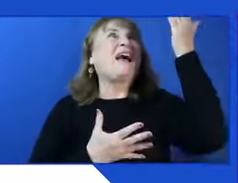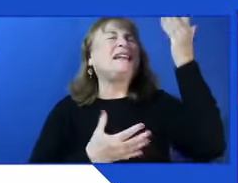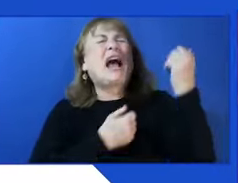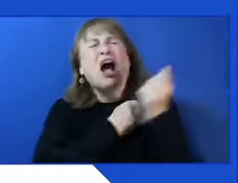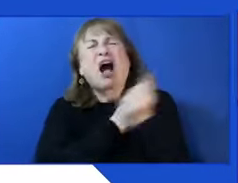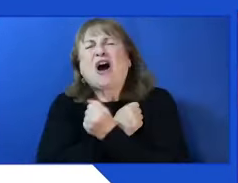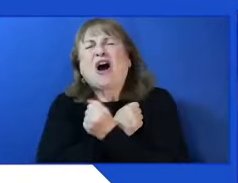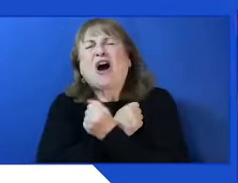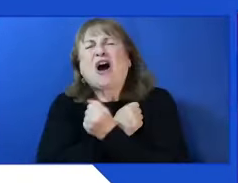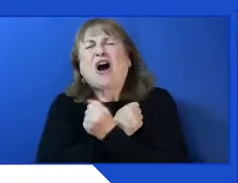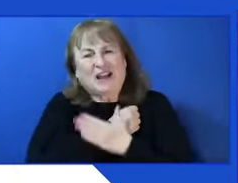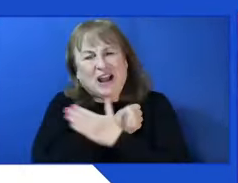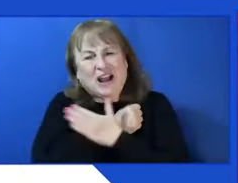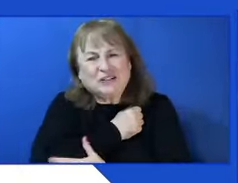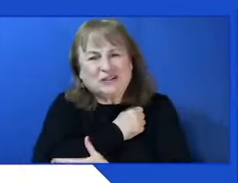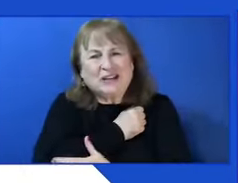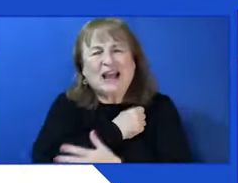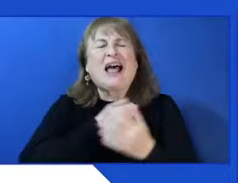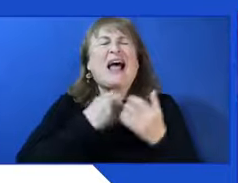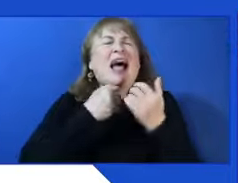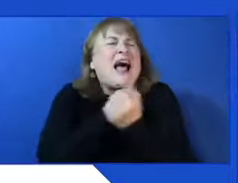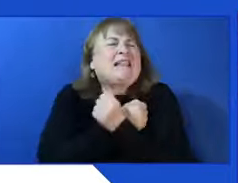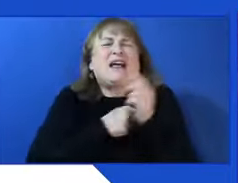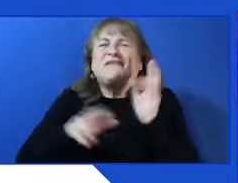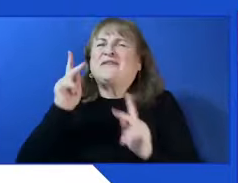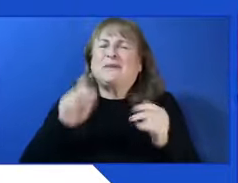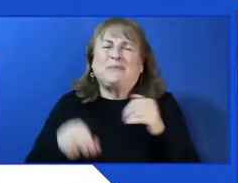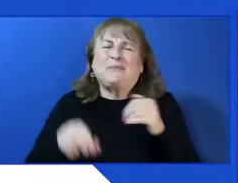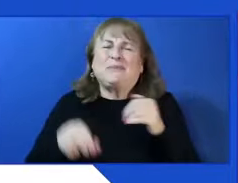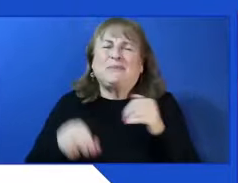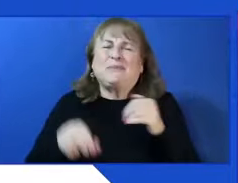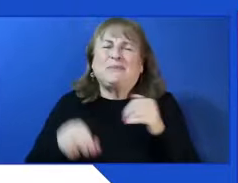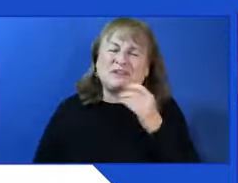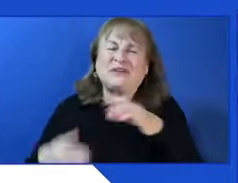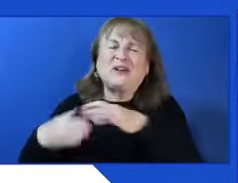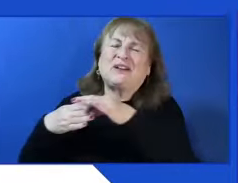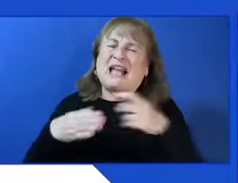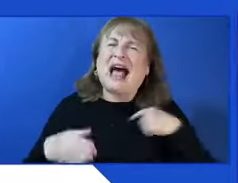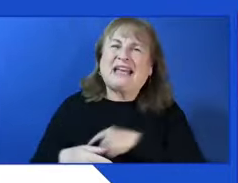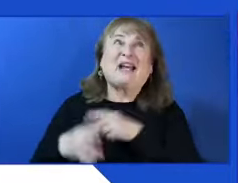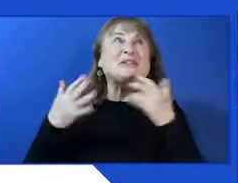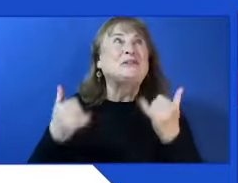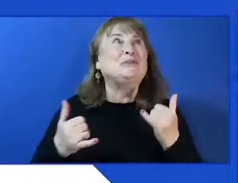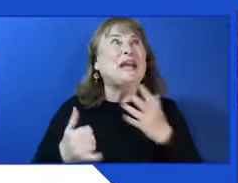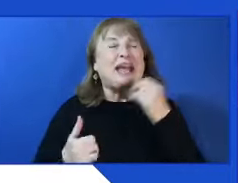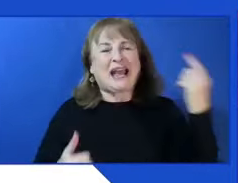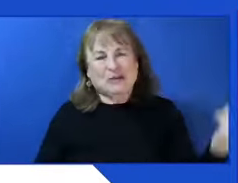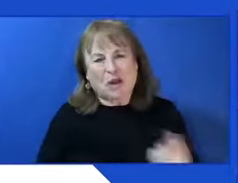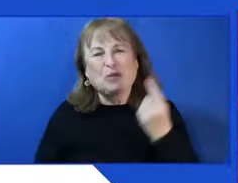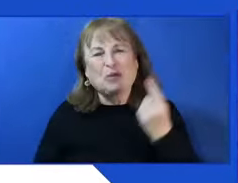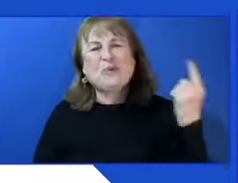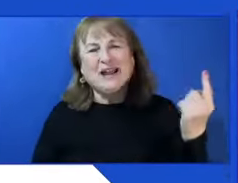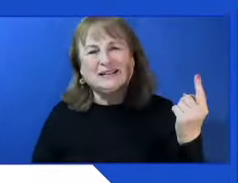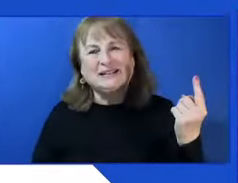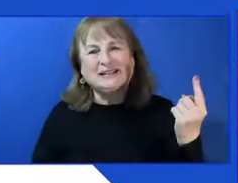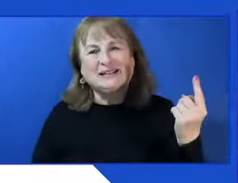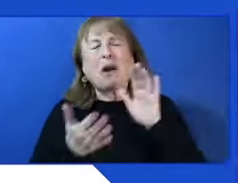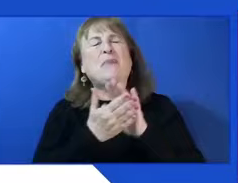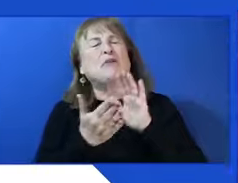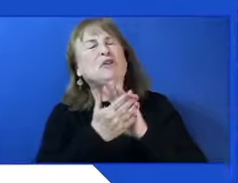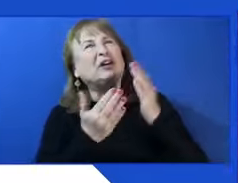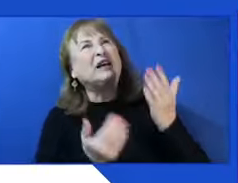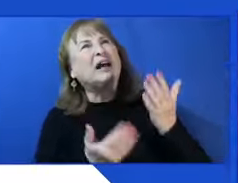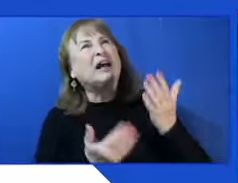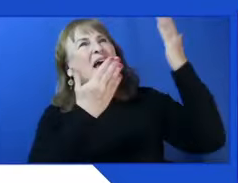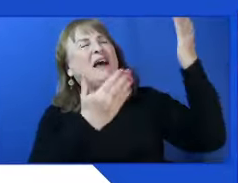of country, and our love of all the people of Israel guide us today and always. Baruch atah